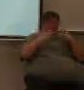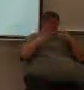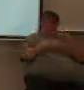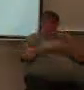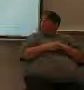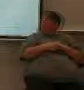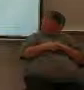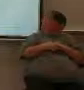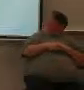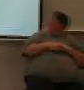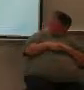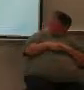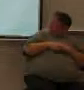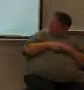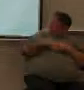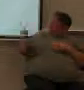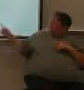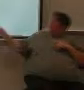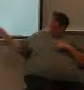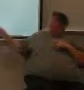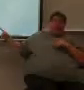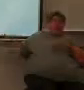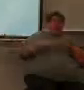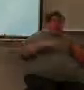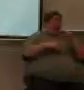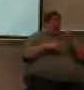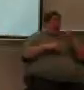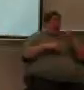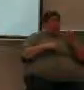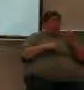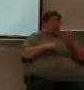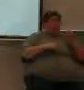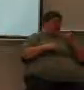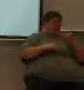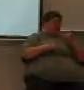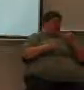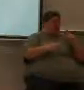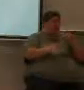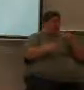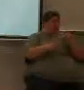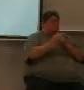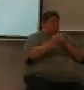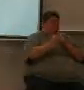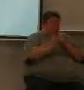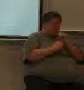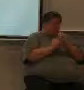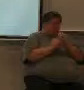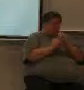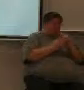built up over time. And then people pull the water up for drinking water, and